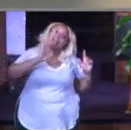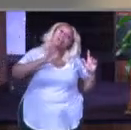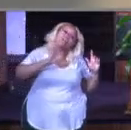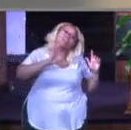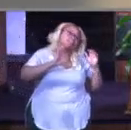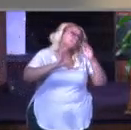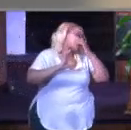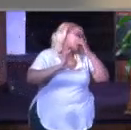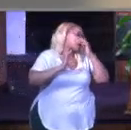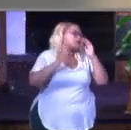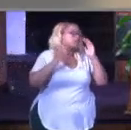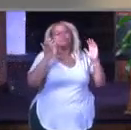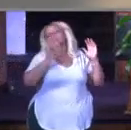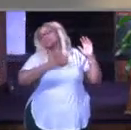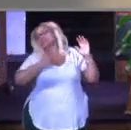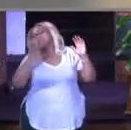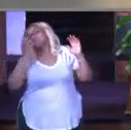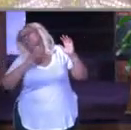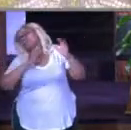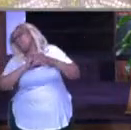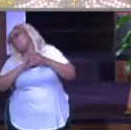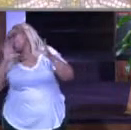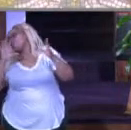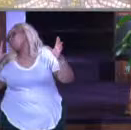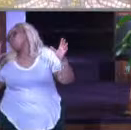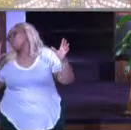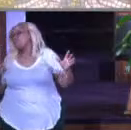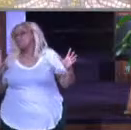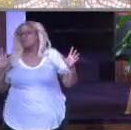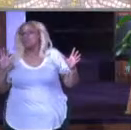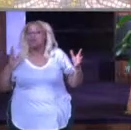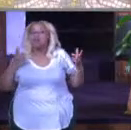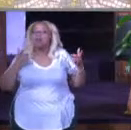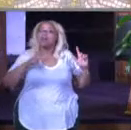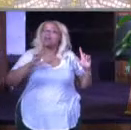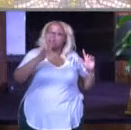And let God. Oh, let go.